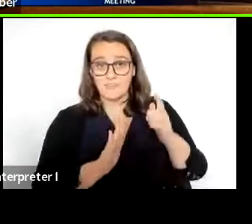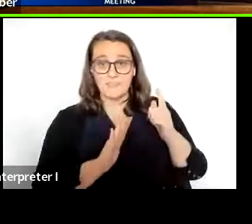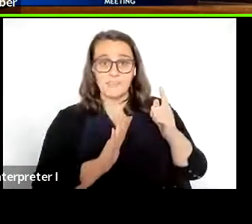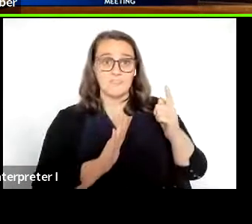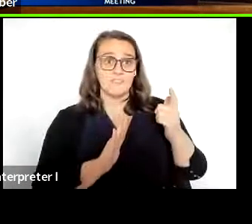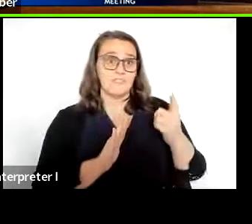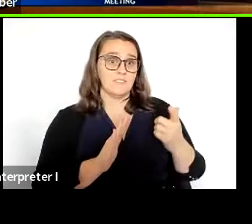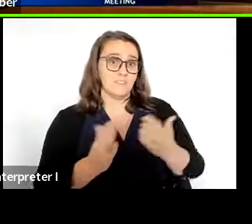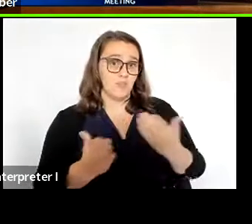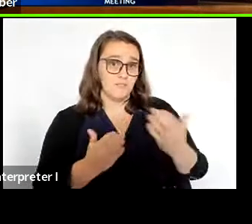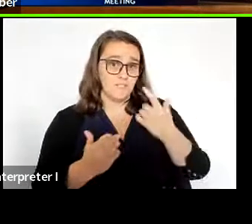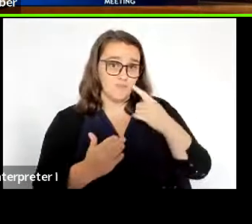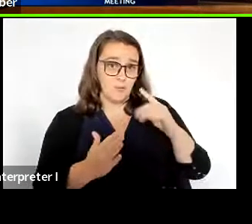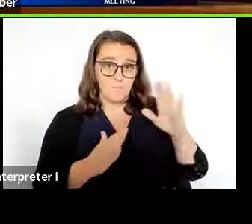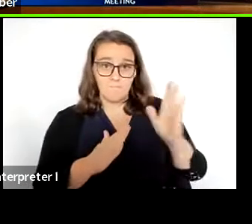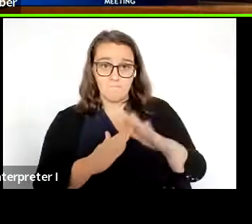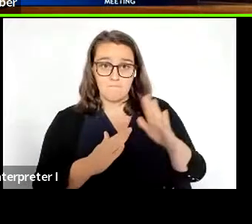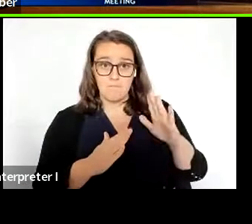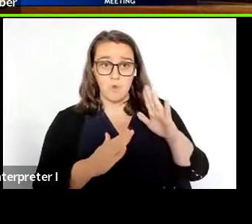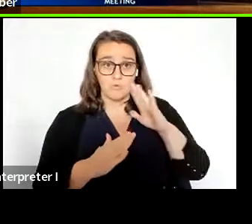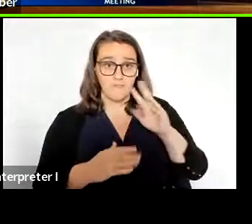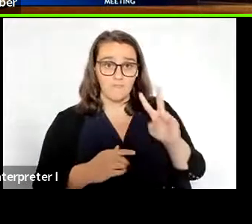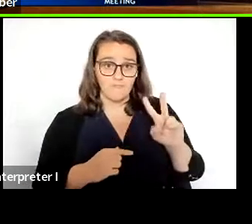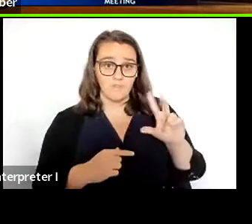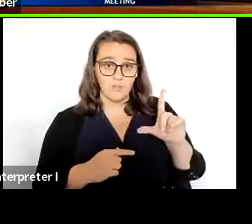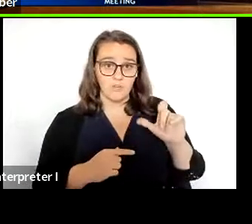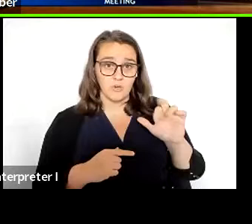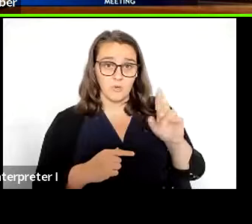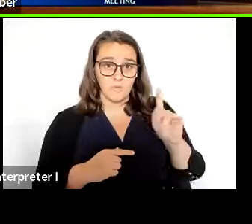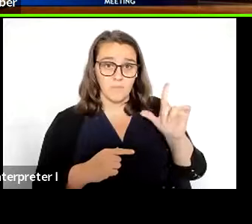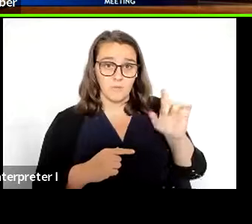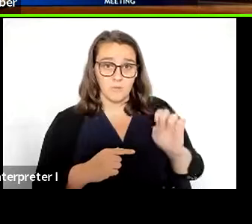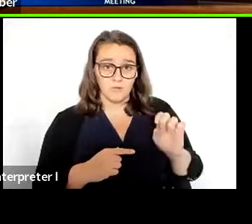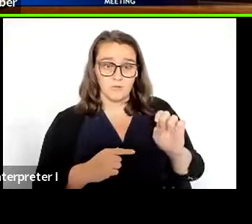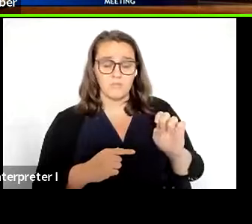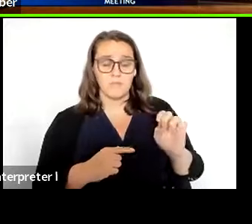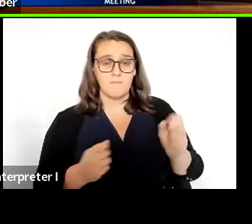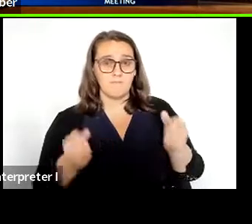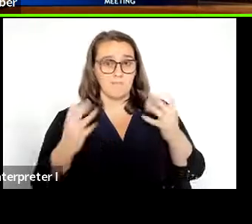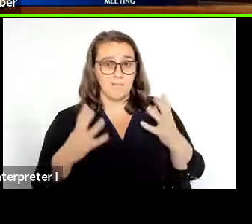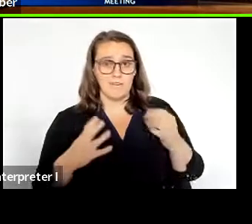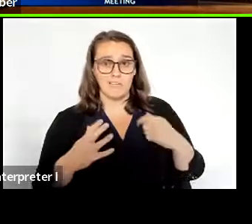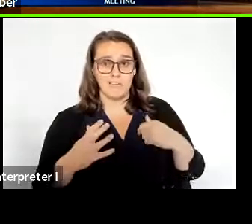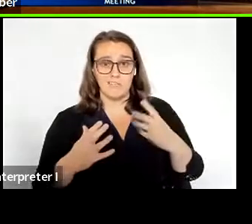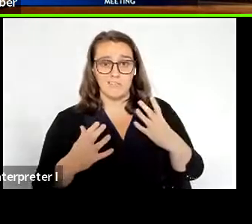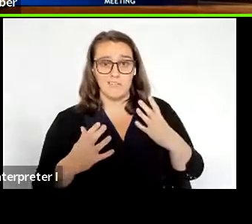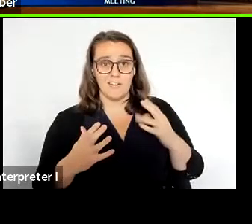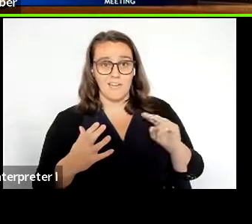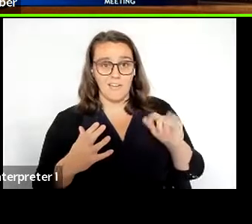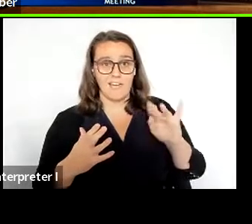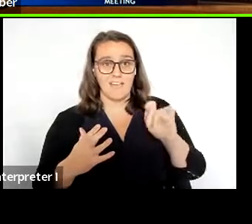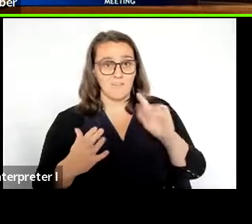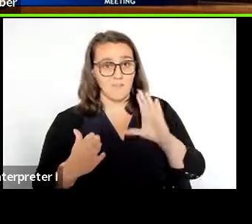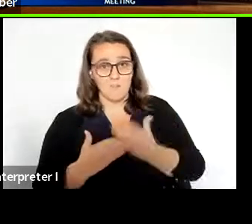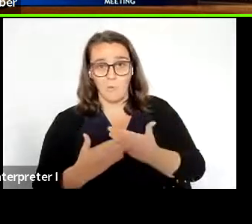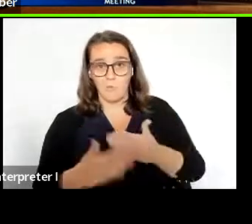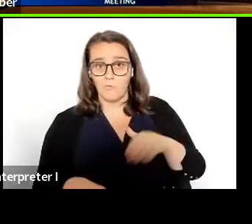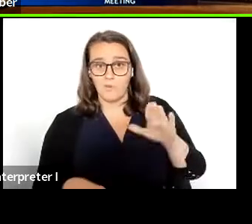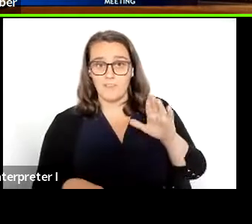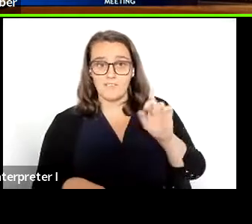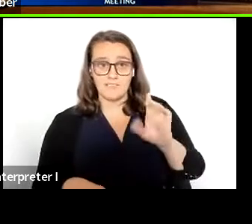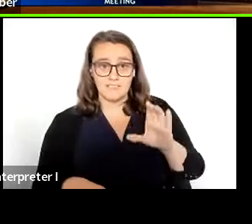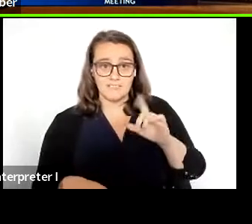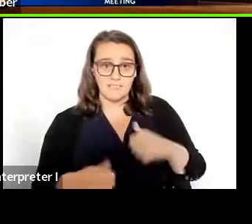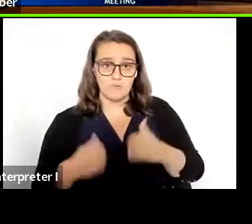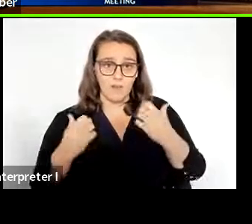And still, I think there are thousands of district residents, many Native Washingtonians whose basic needs are not able to be met by this city. But